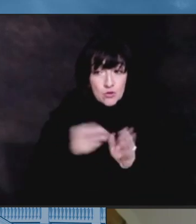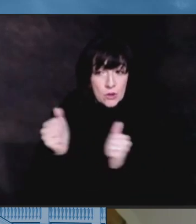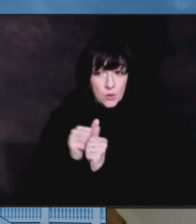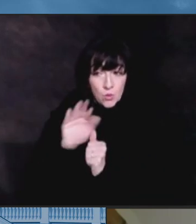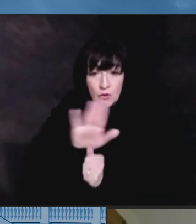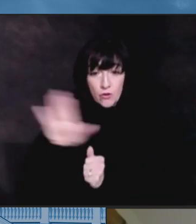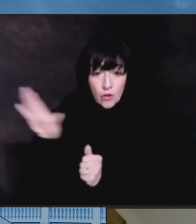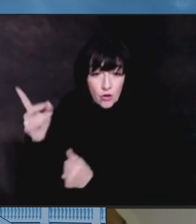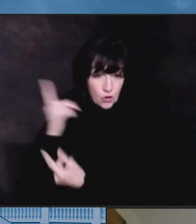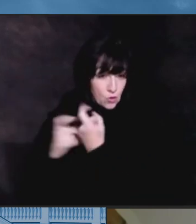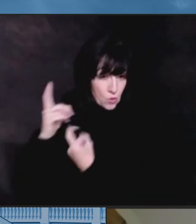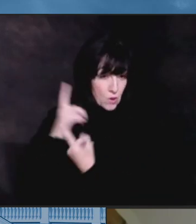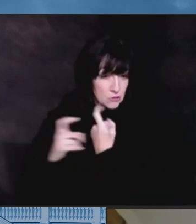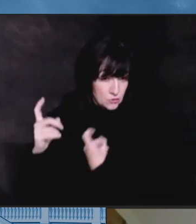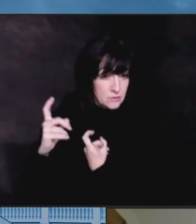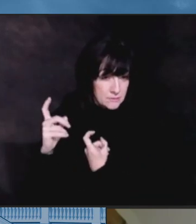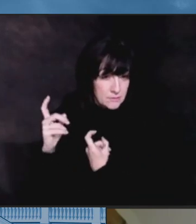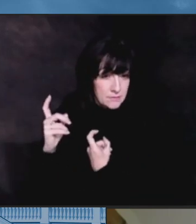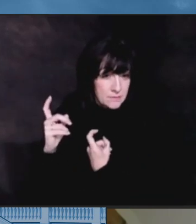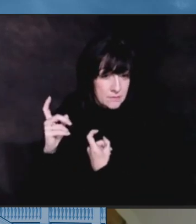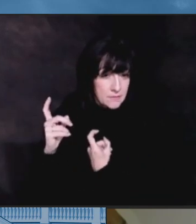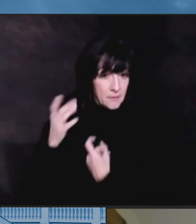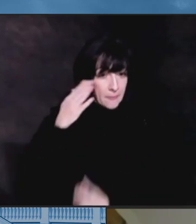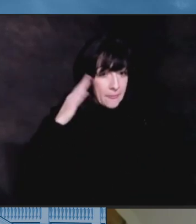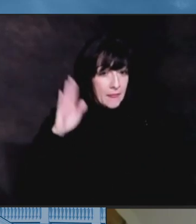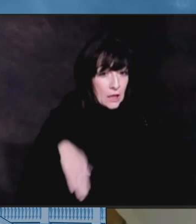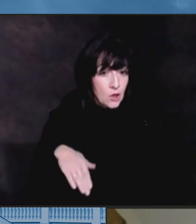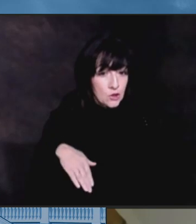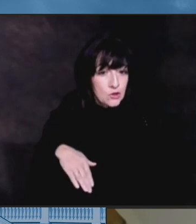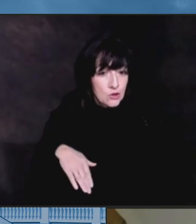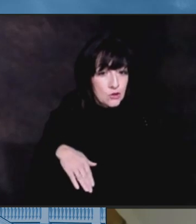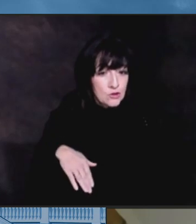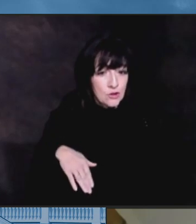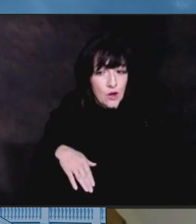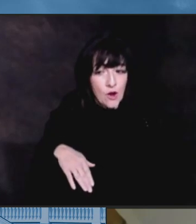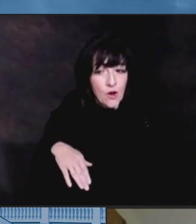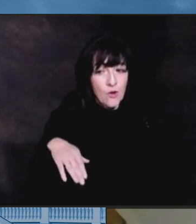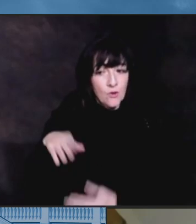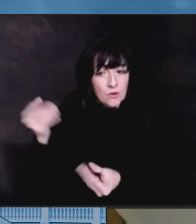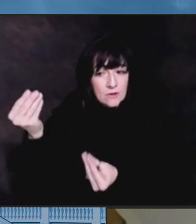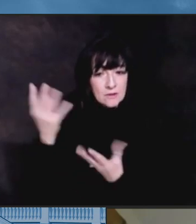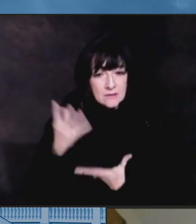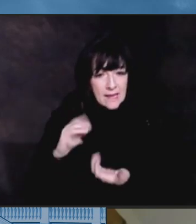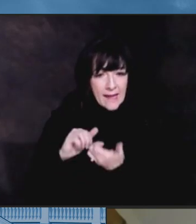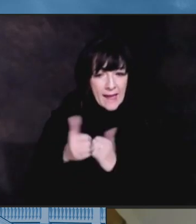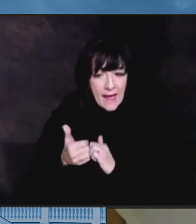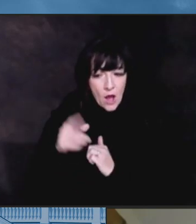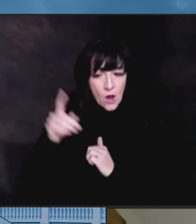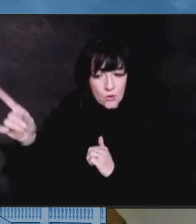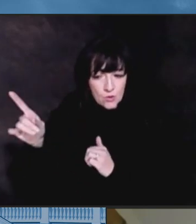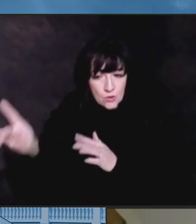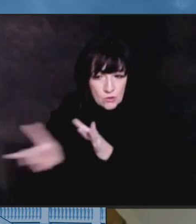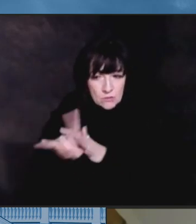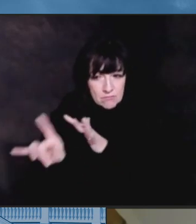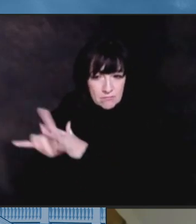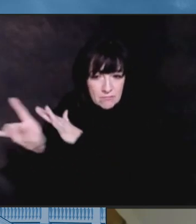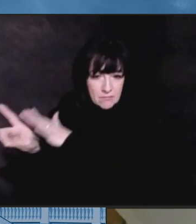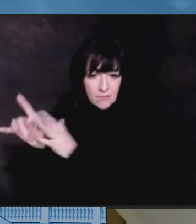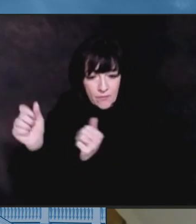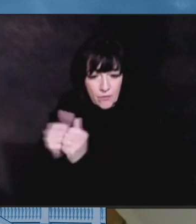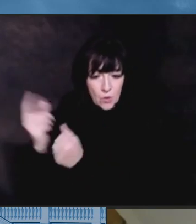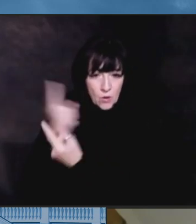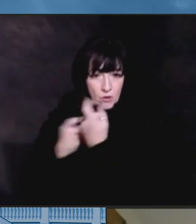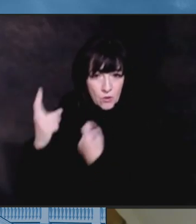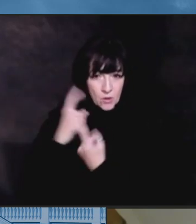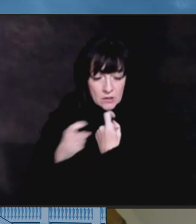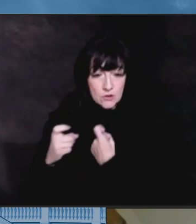So I know you've been informed about how to get in line, and we'll look forward to your questions. Governor,